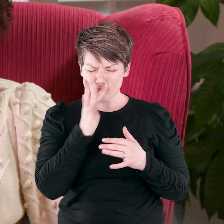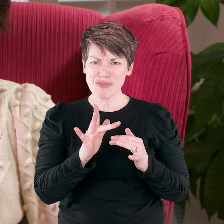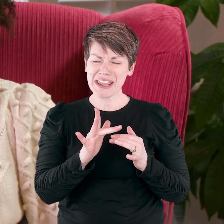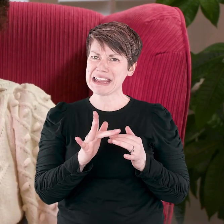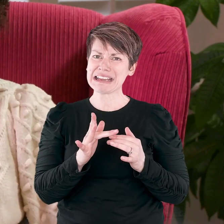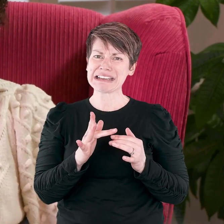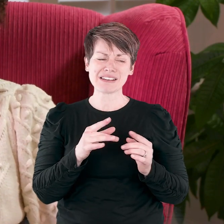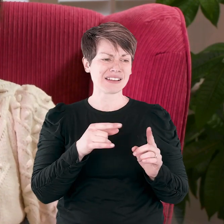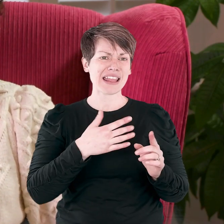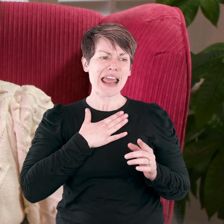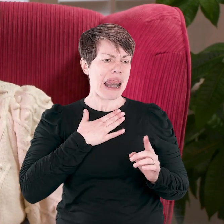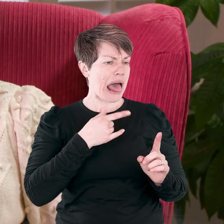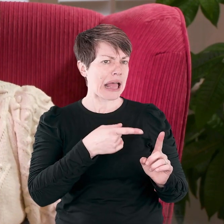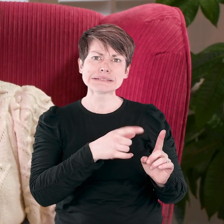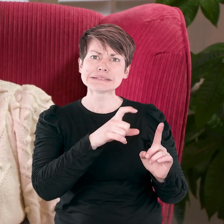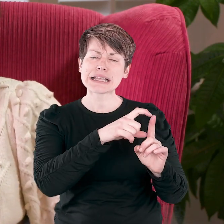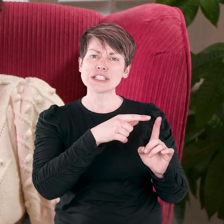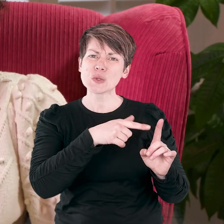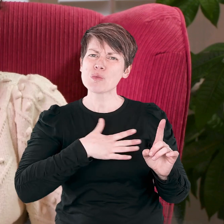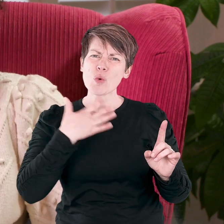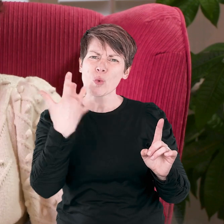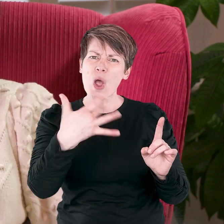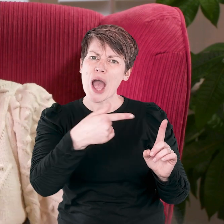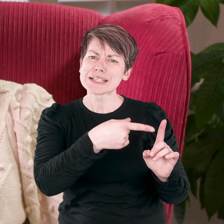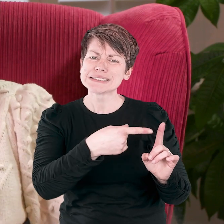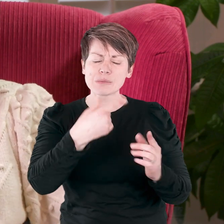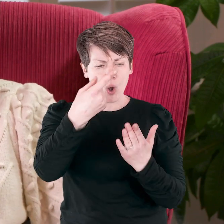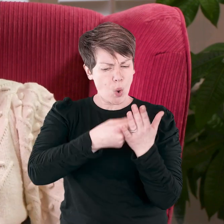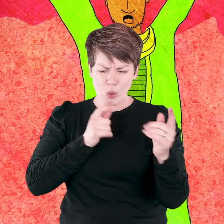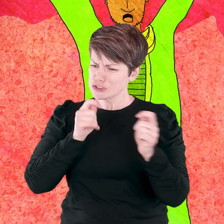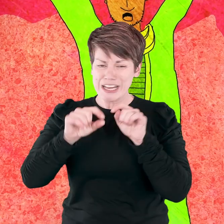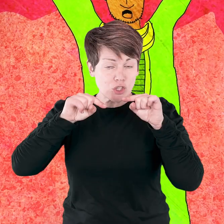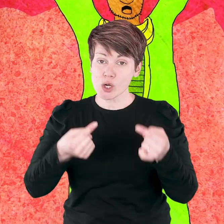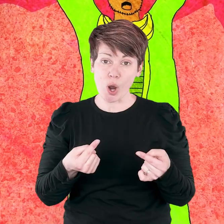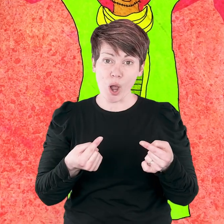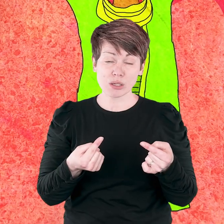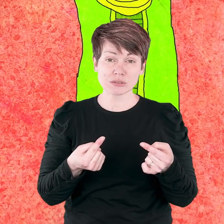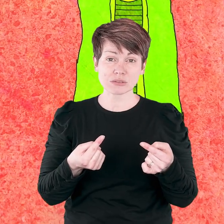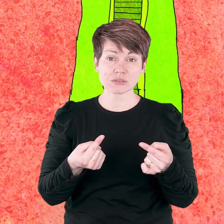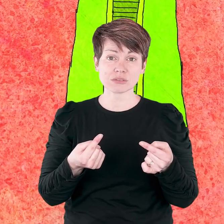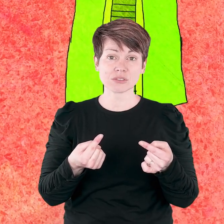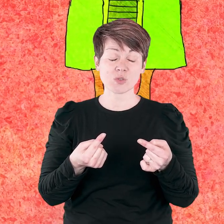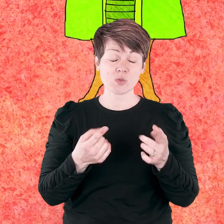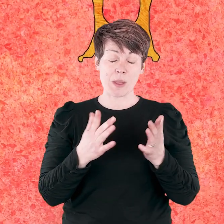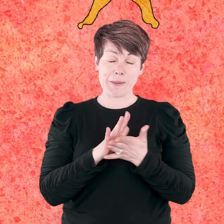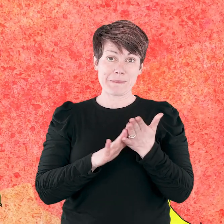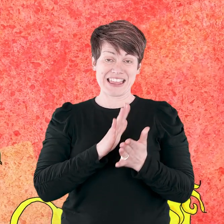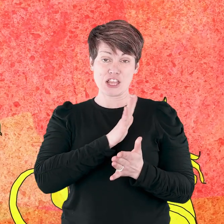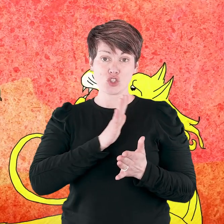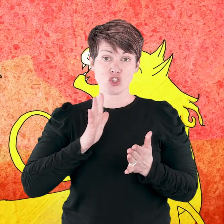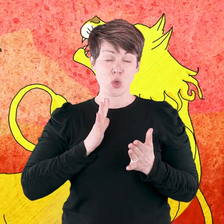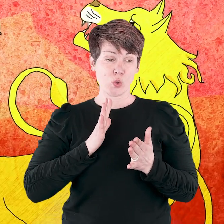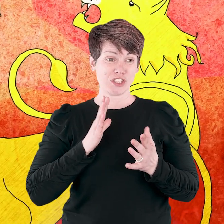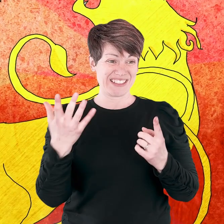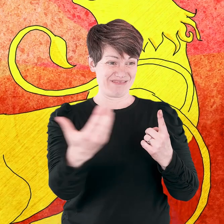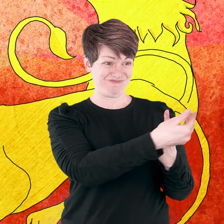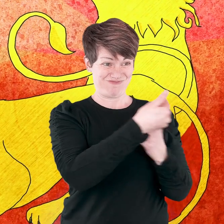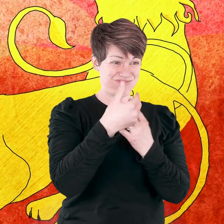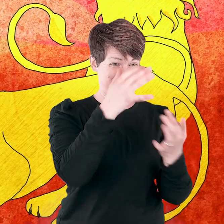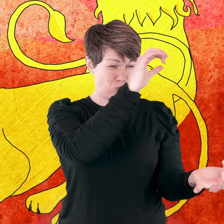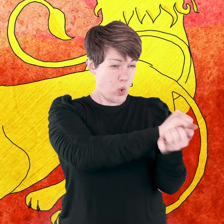tricked. He didn't want to hurt Daniel, but he couldn't change his law. And so he let the soldiers throw Daniel to the